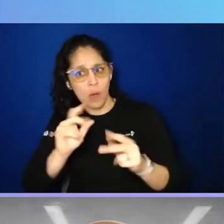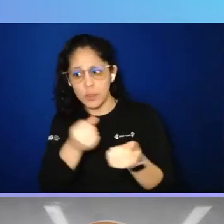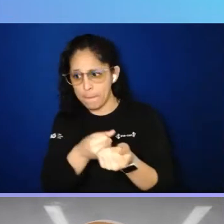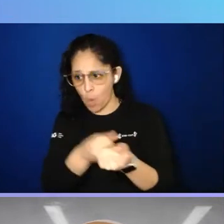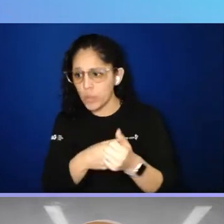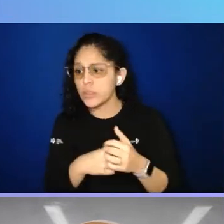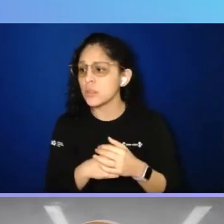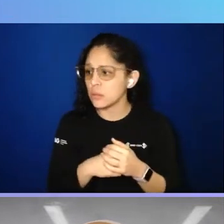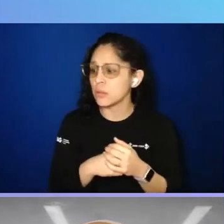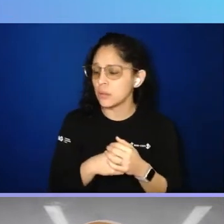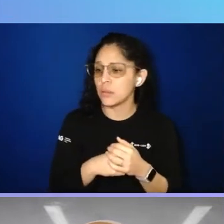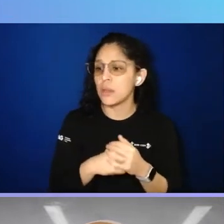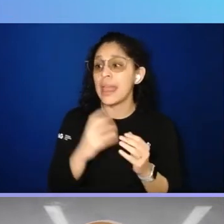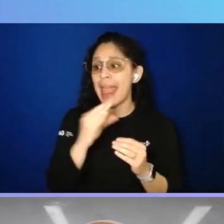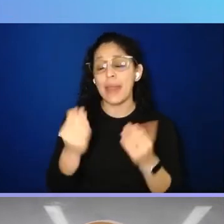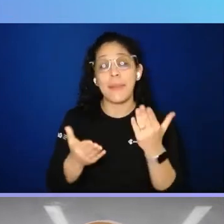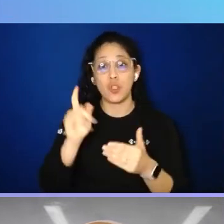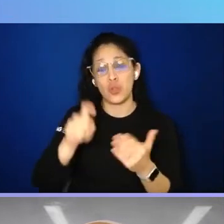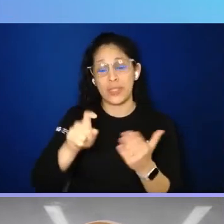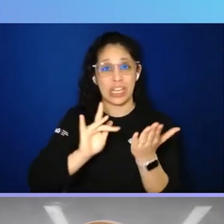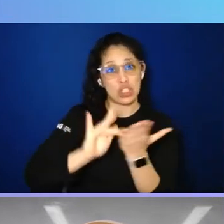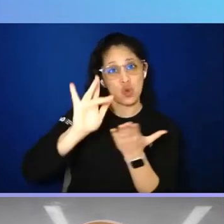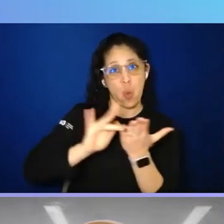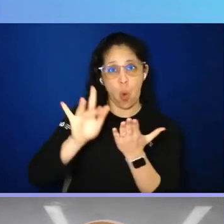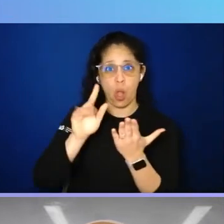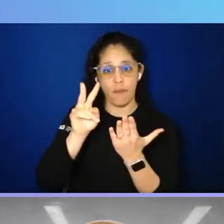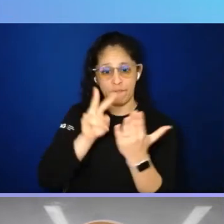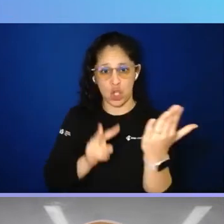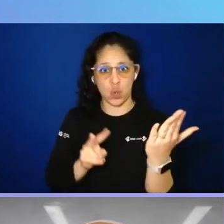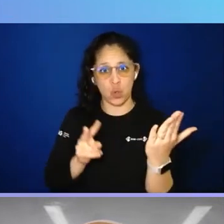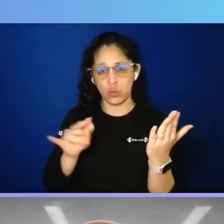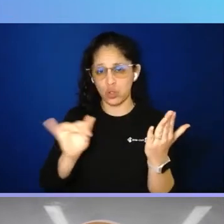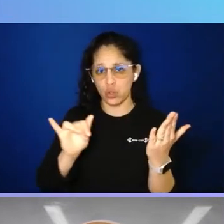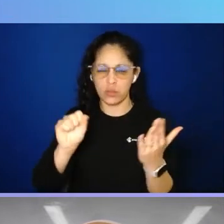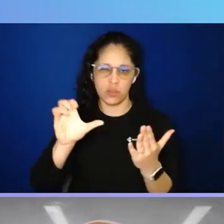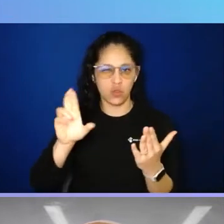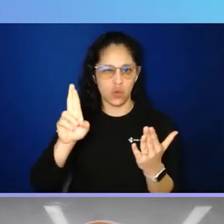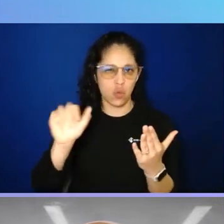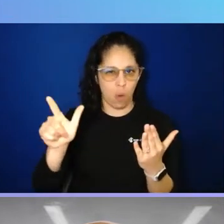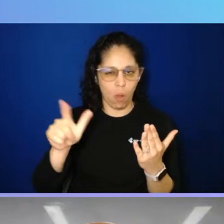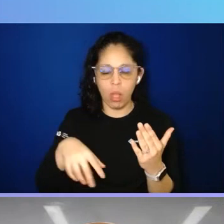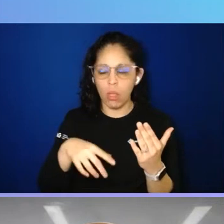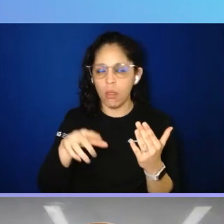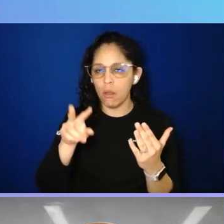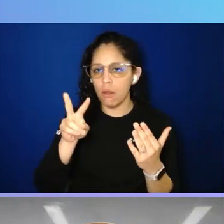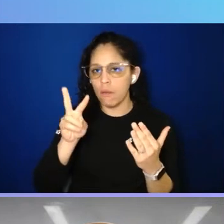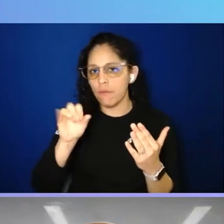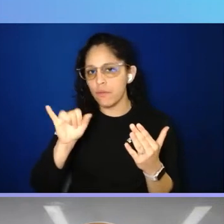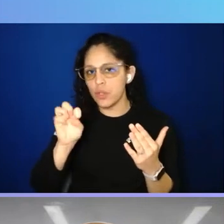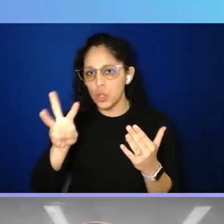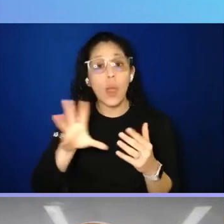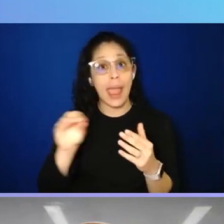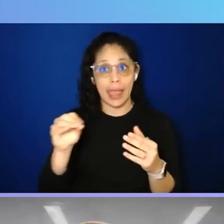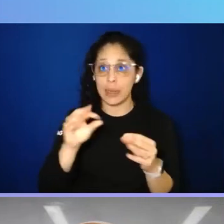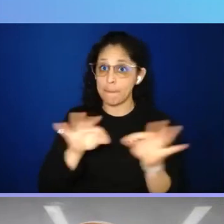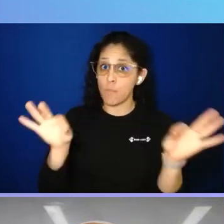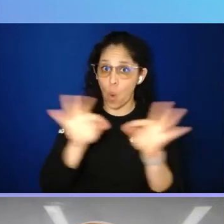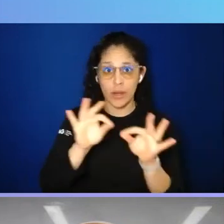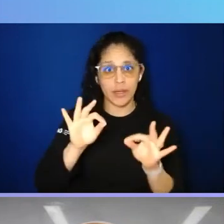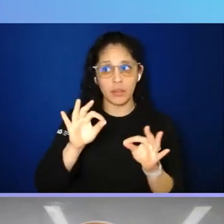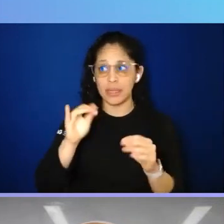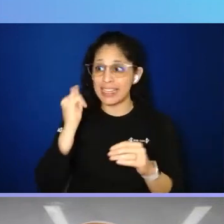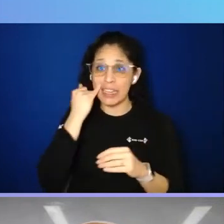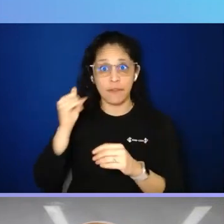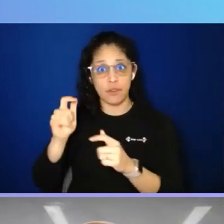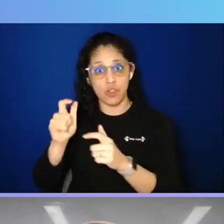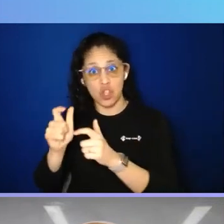you may need a scroll view as well. Like just make sure that if the text size is the largest one, the